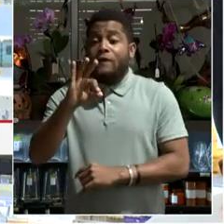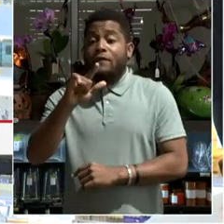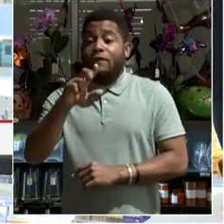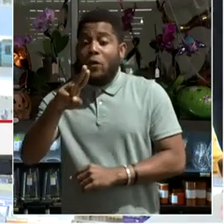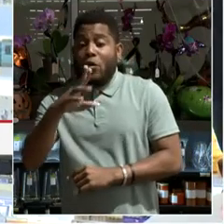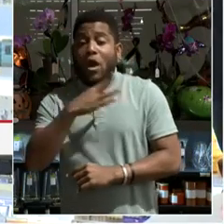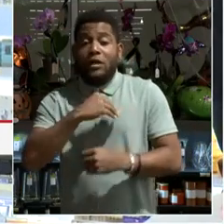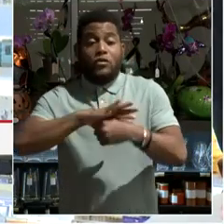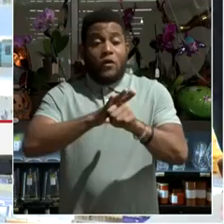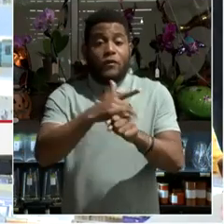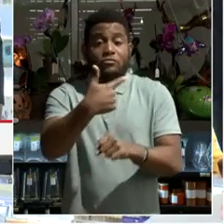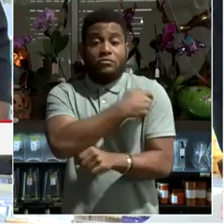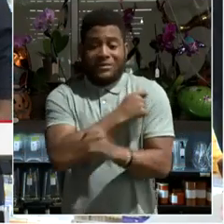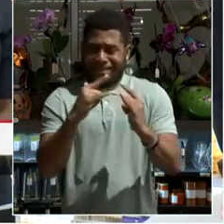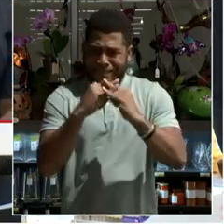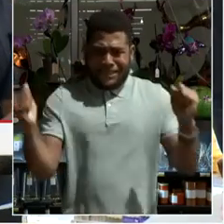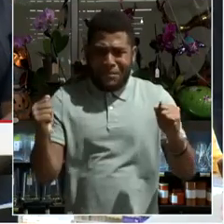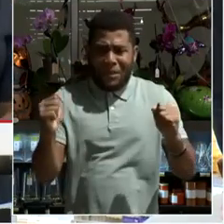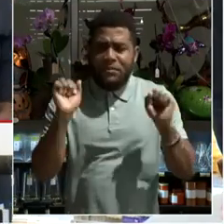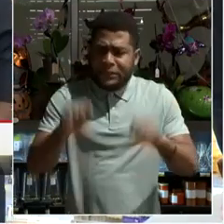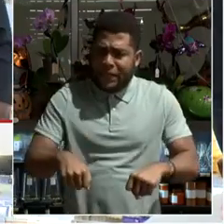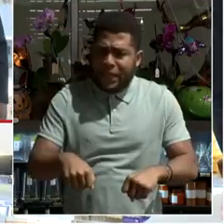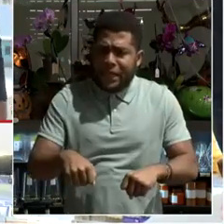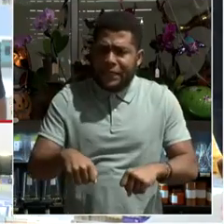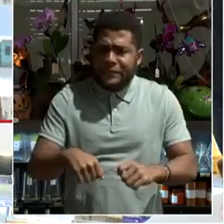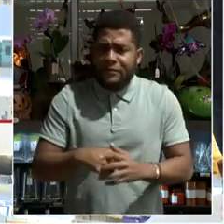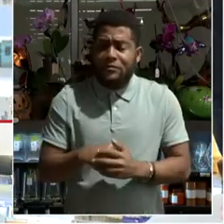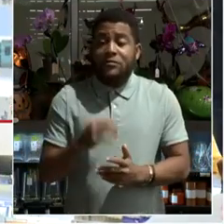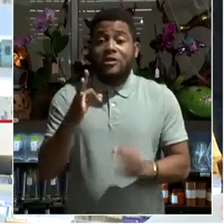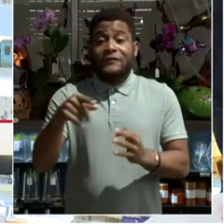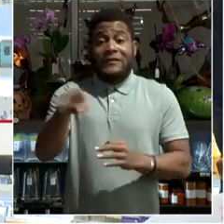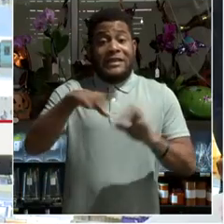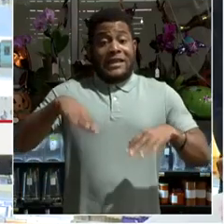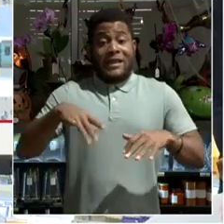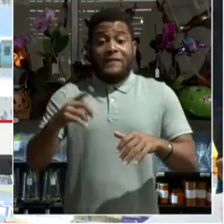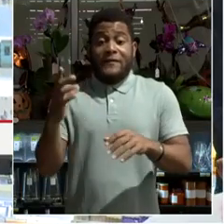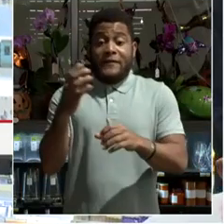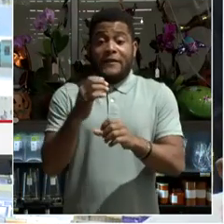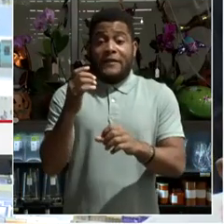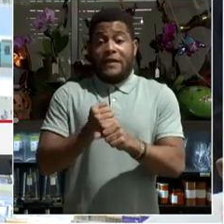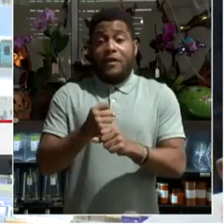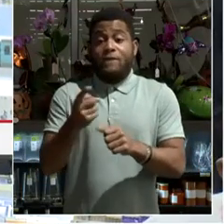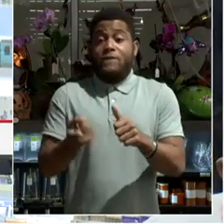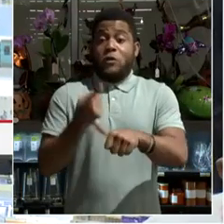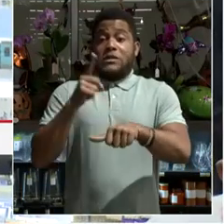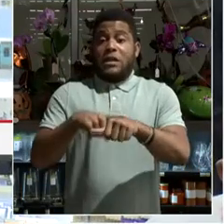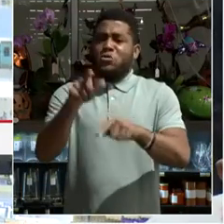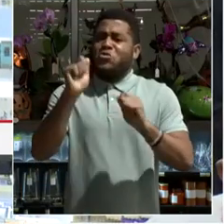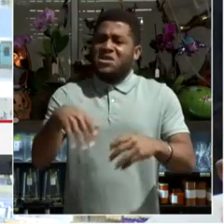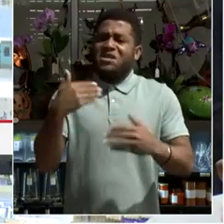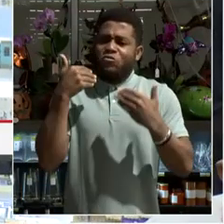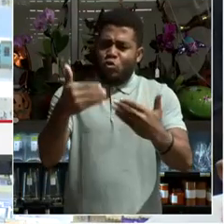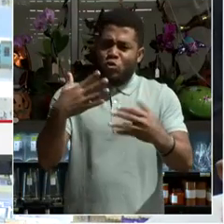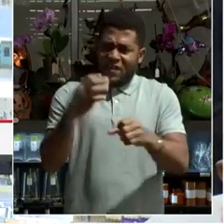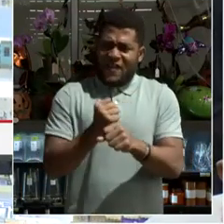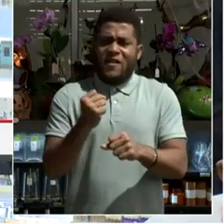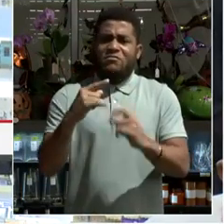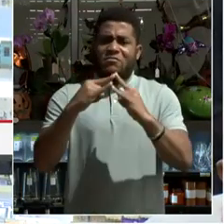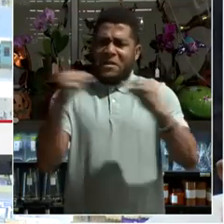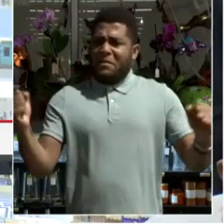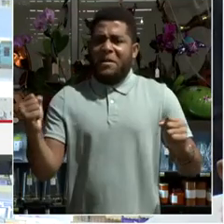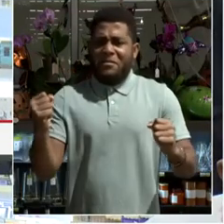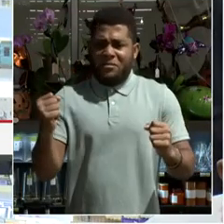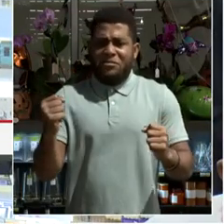your COVID-19 vaccine. If you haven't yet gotten your first dose, you can do those two things on the same day. And if you're one of the people for whom